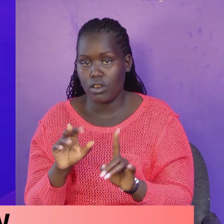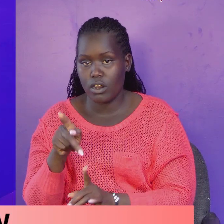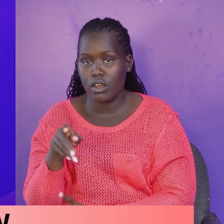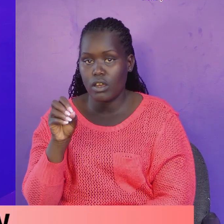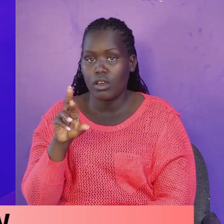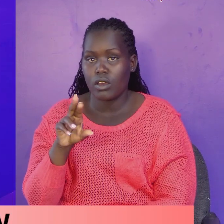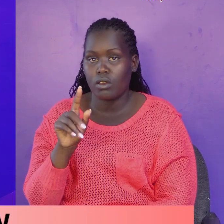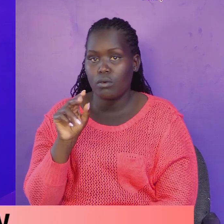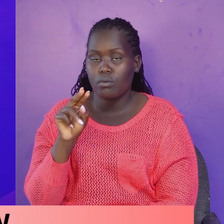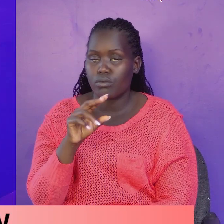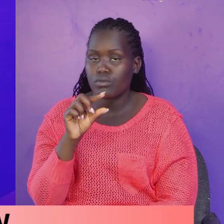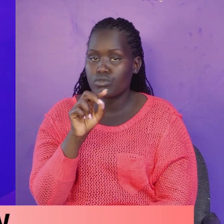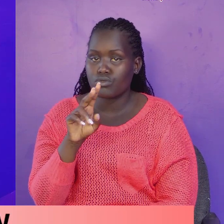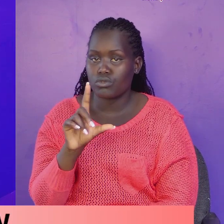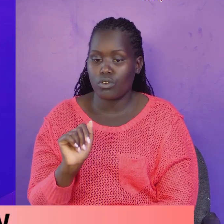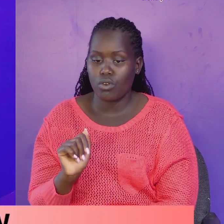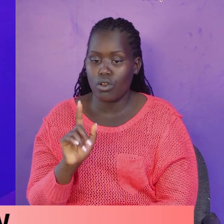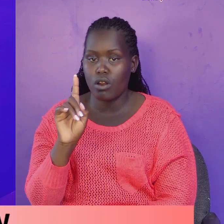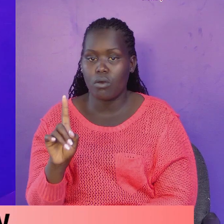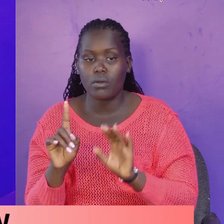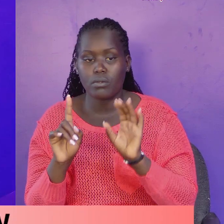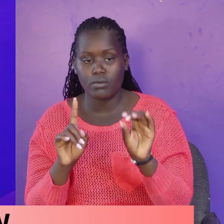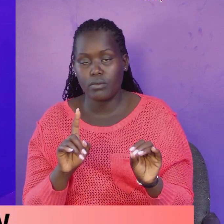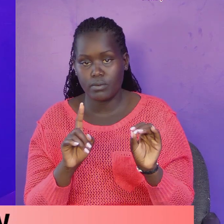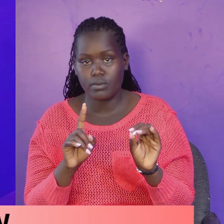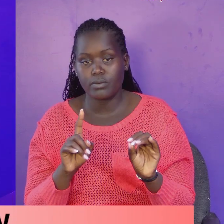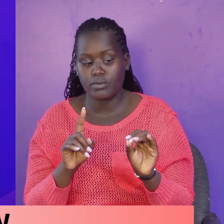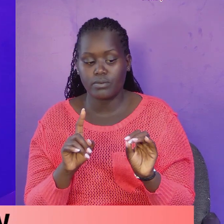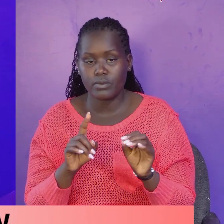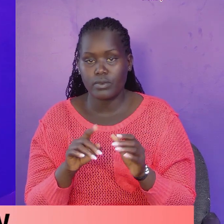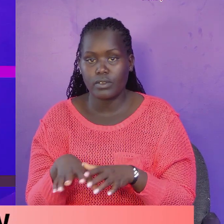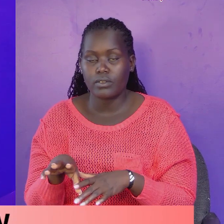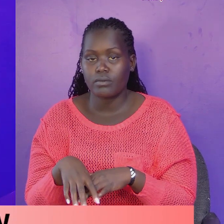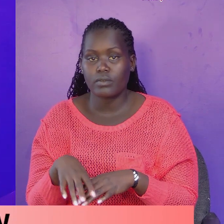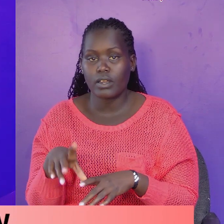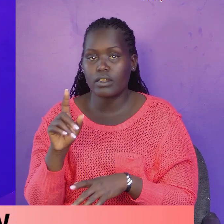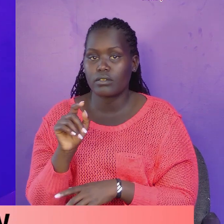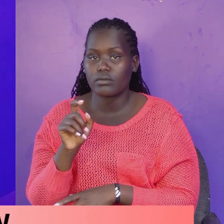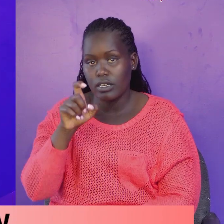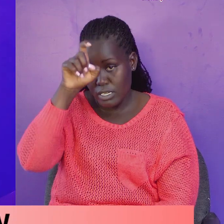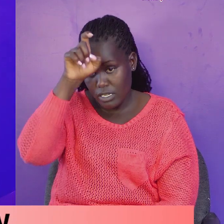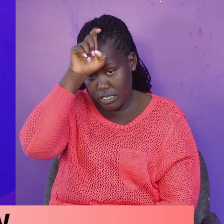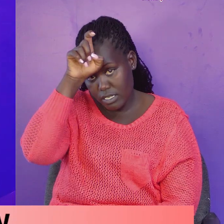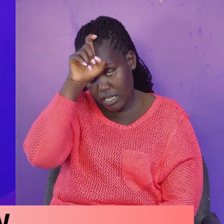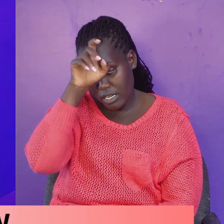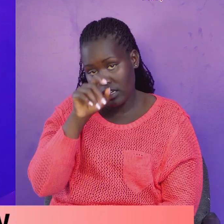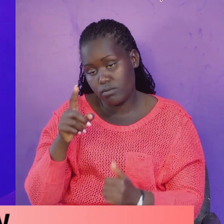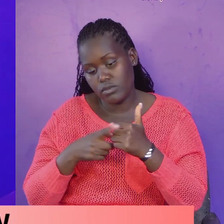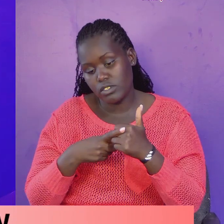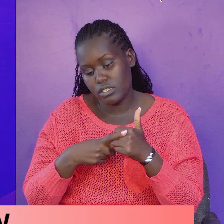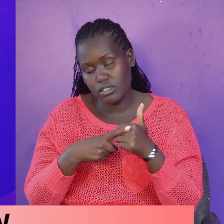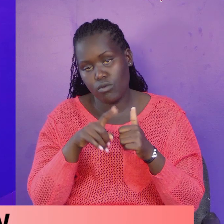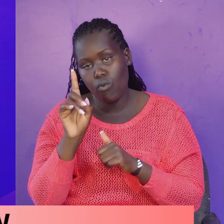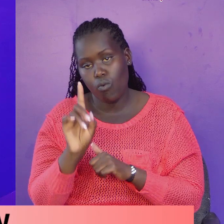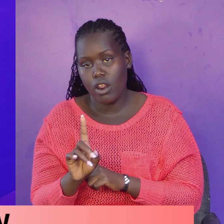have talked. That one was a 1-0 for Portugal. Bulgaria versus Turkey, it was a 6-1 win for Turkey. Spain